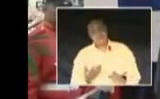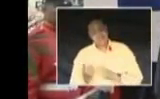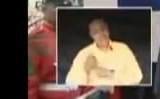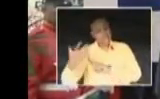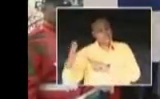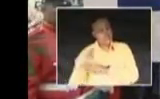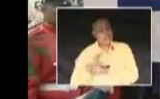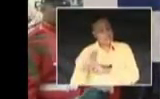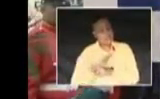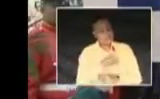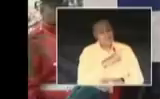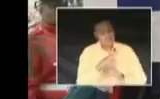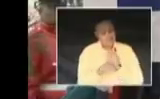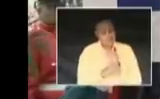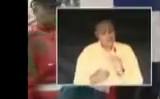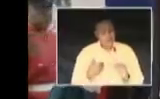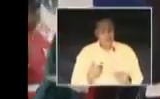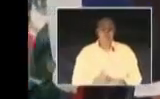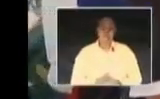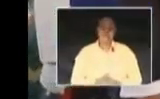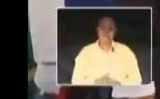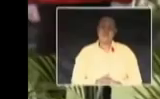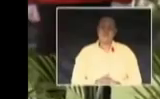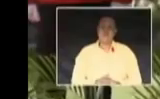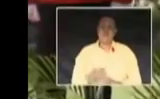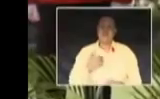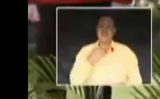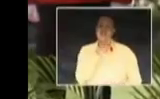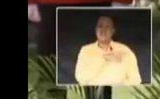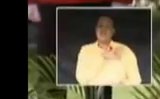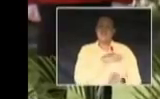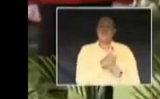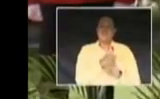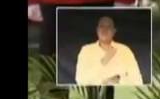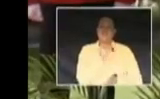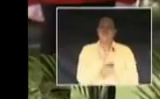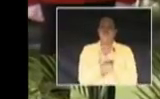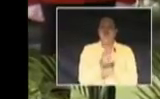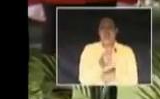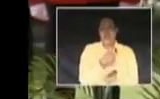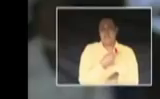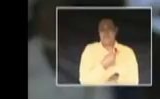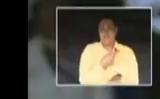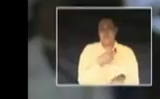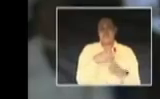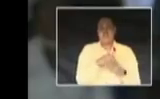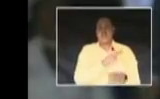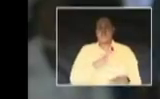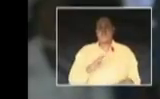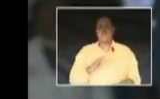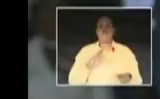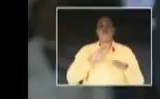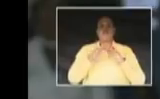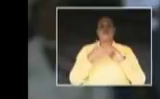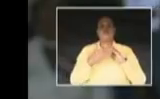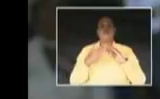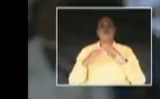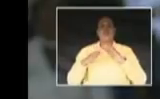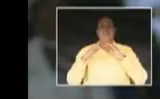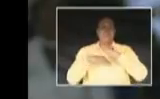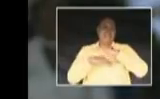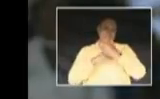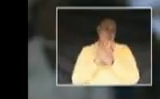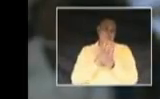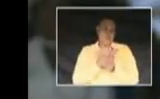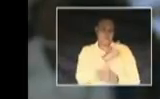expand. I also had the privilege of working a little bit with her Mr. on the board Phillip of the Jamaica House Horne Basic and School.